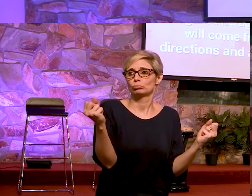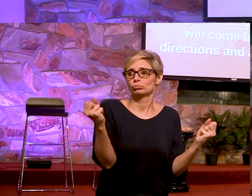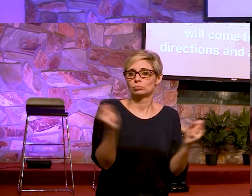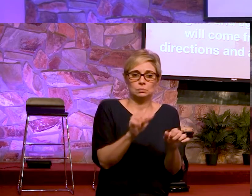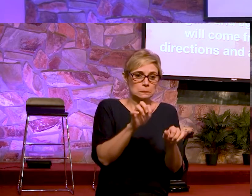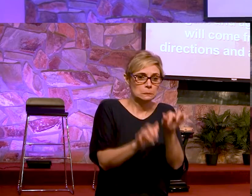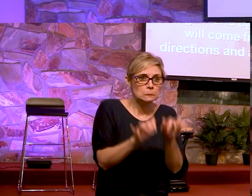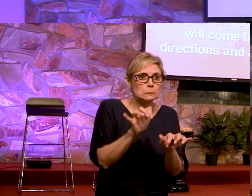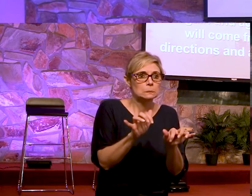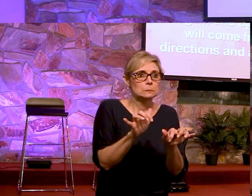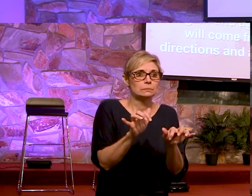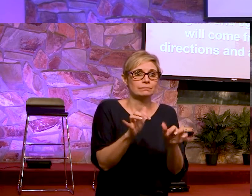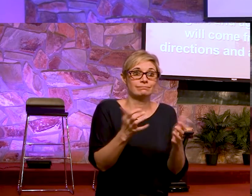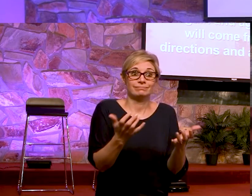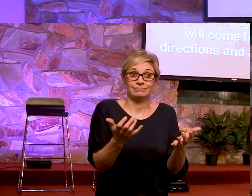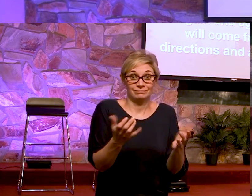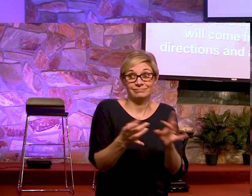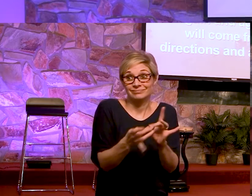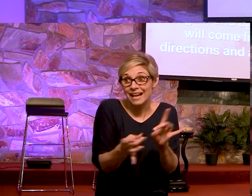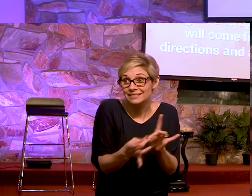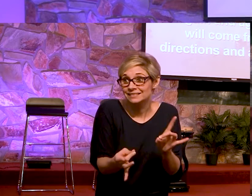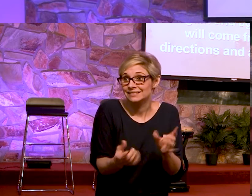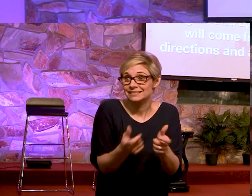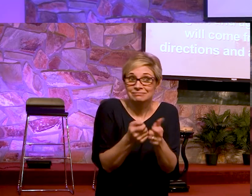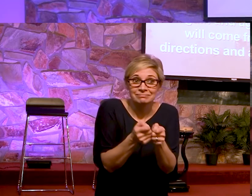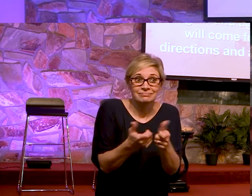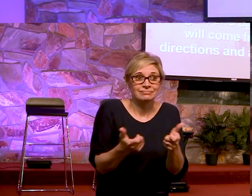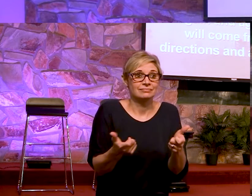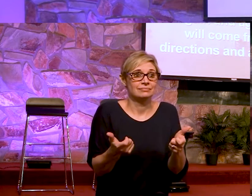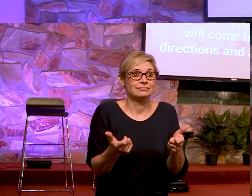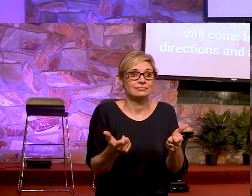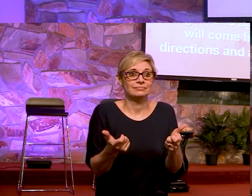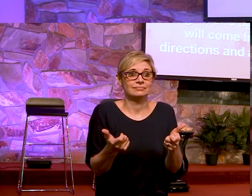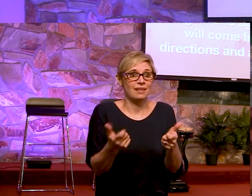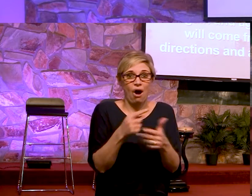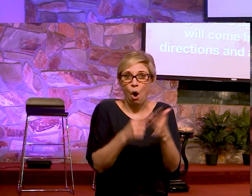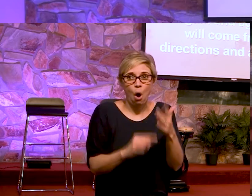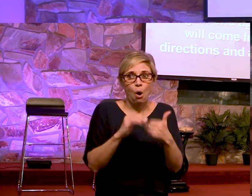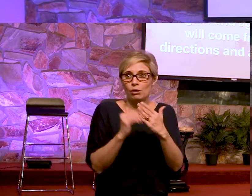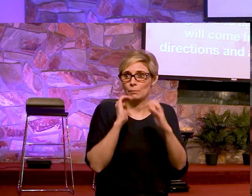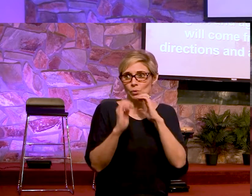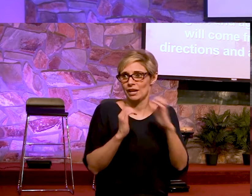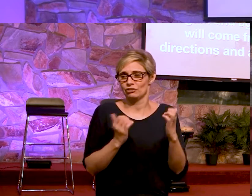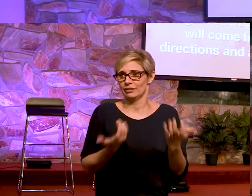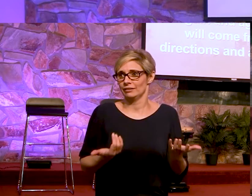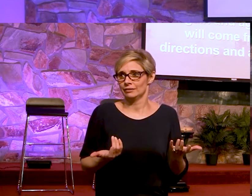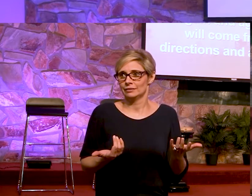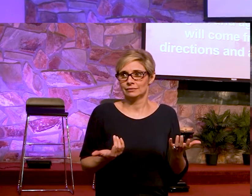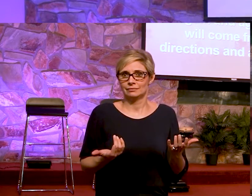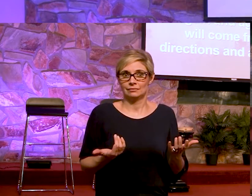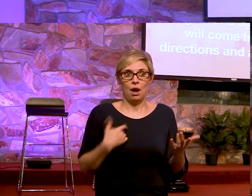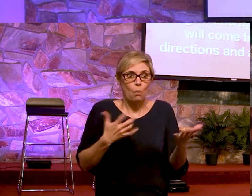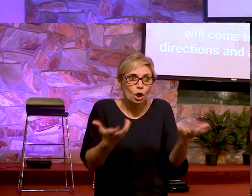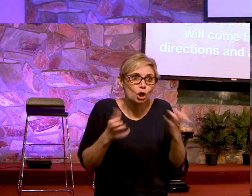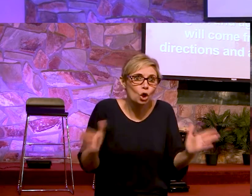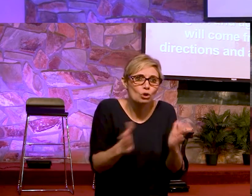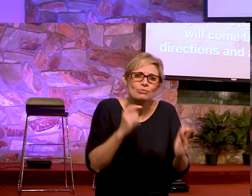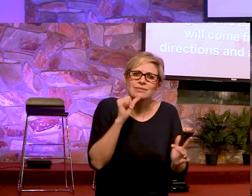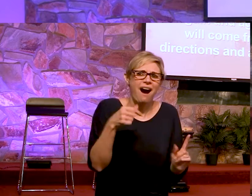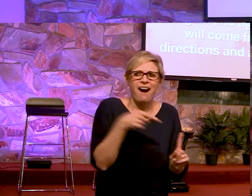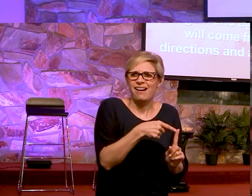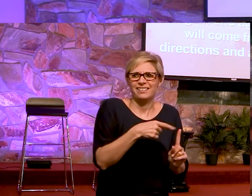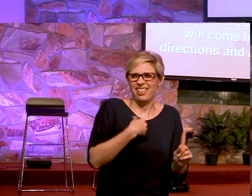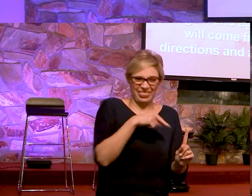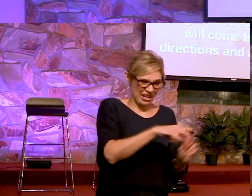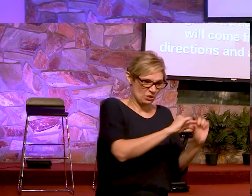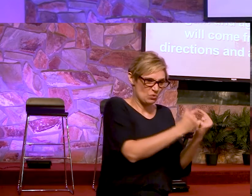And that's why I believe it's so important for us as God's people not to be like this group. This